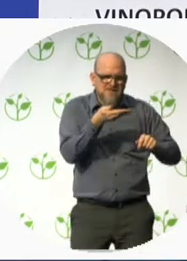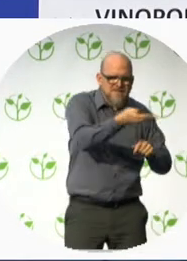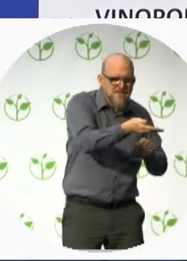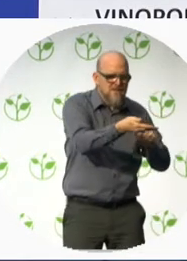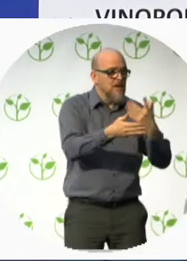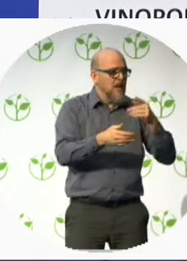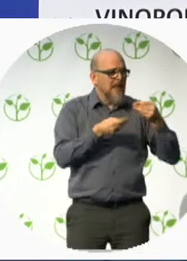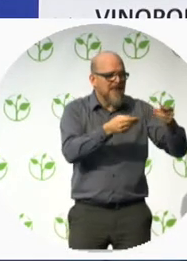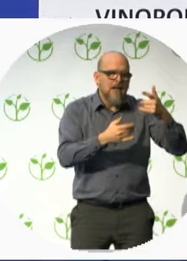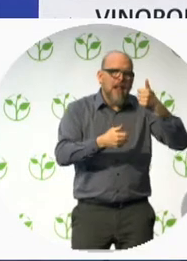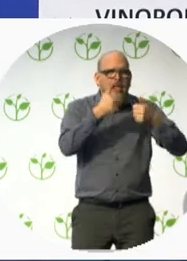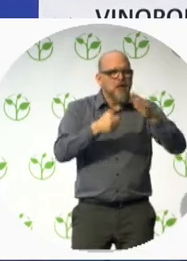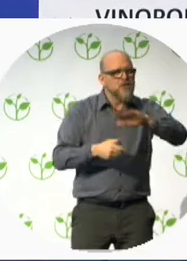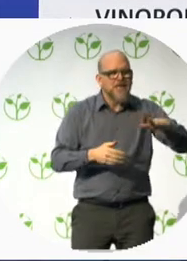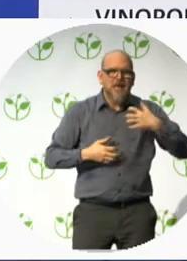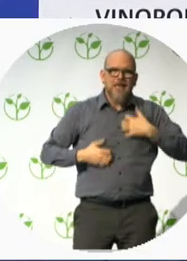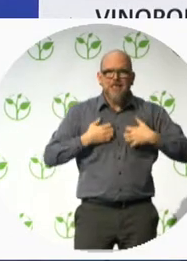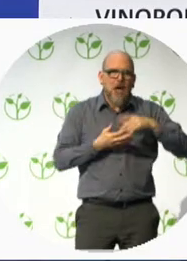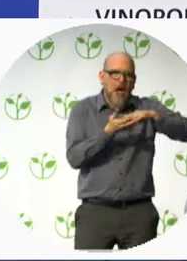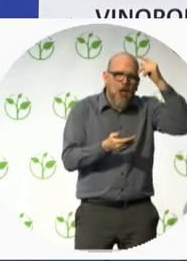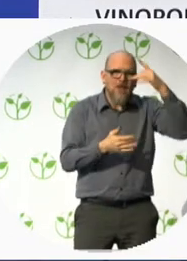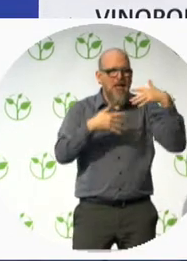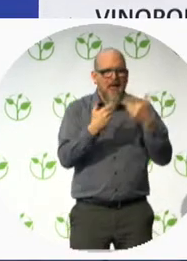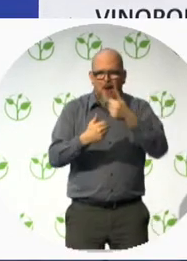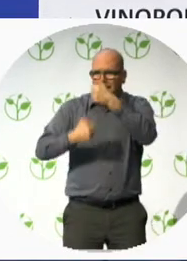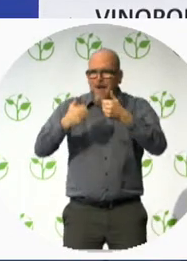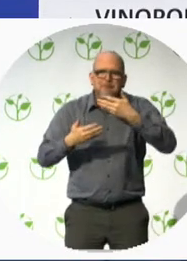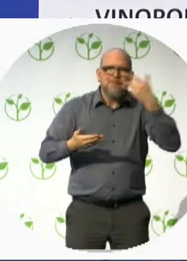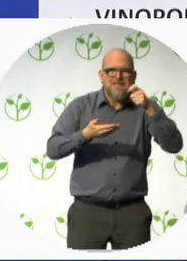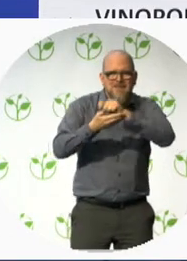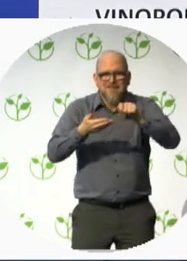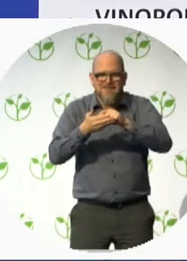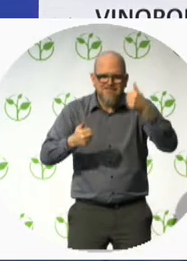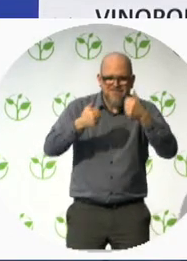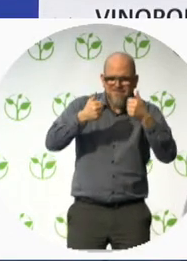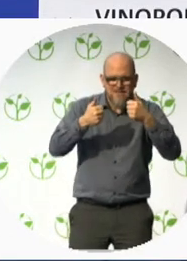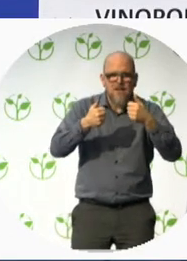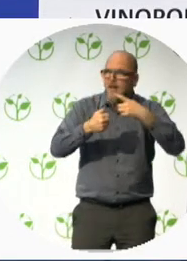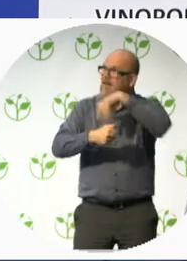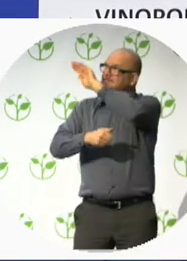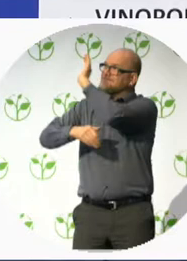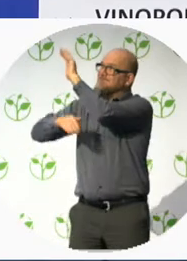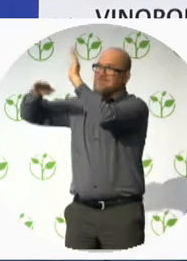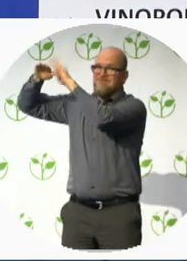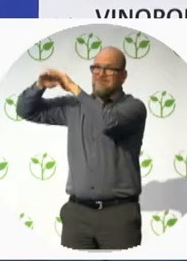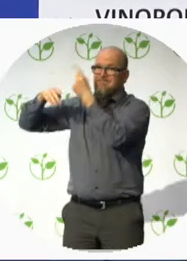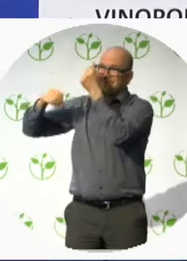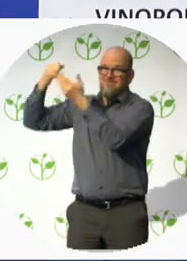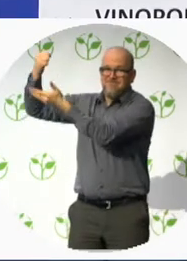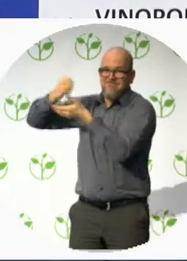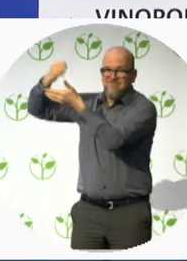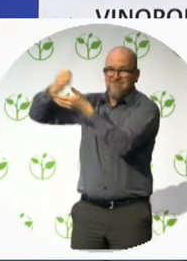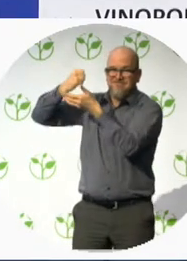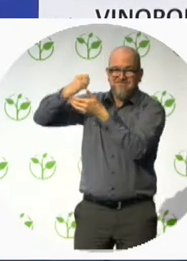USAID, World Vision, and Australia Aid. This was later extended for an extra year because of